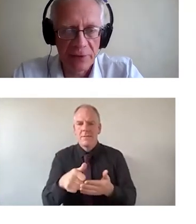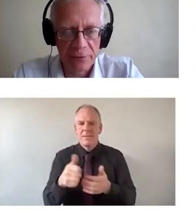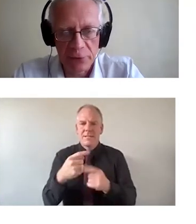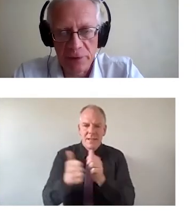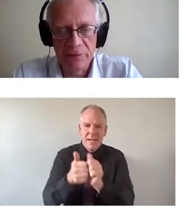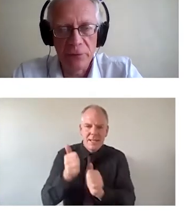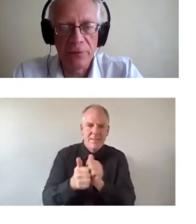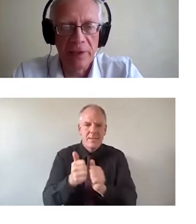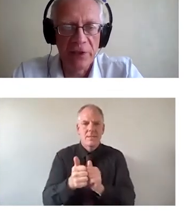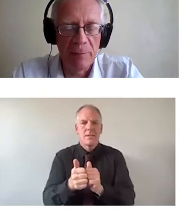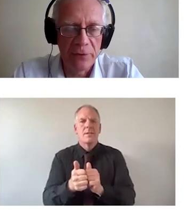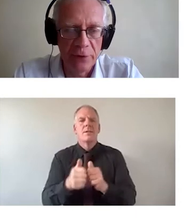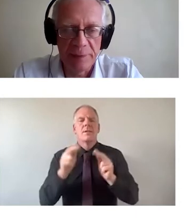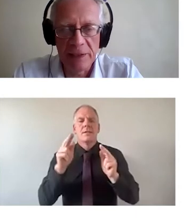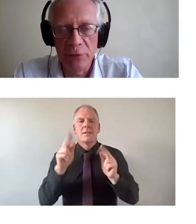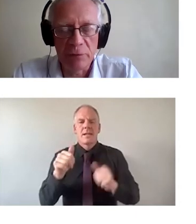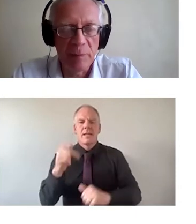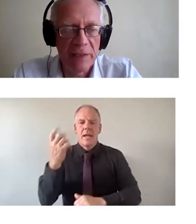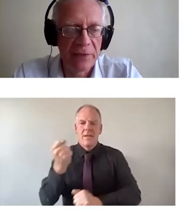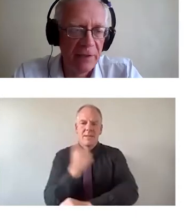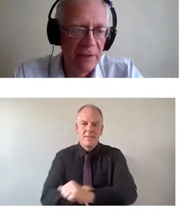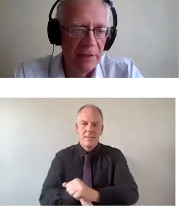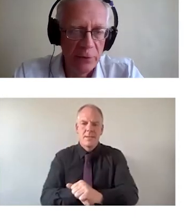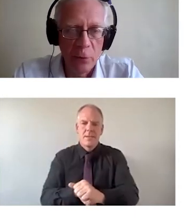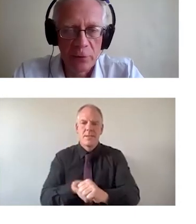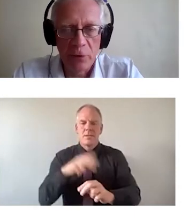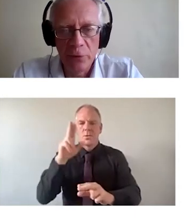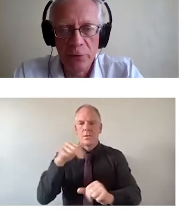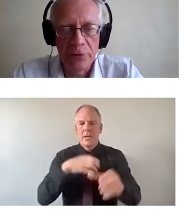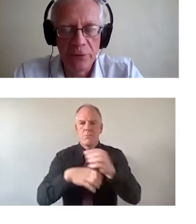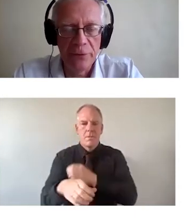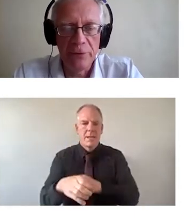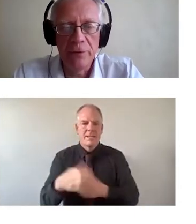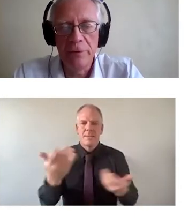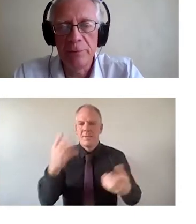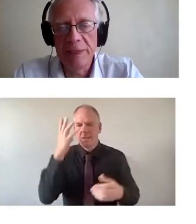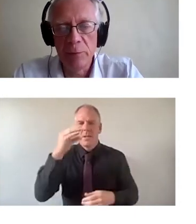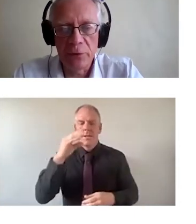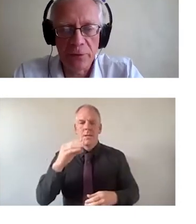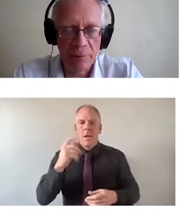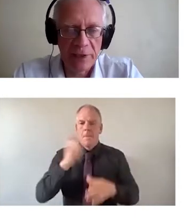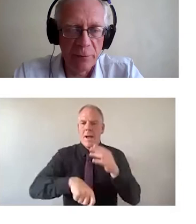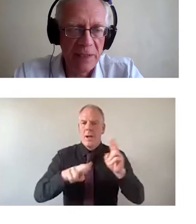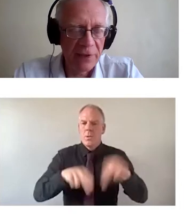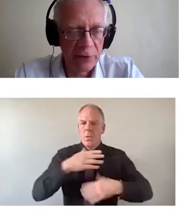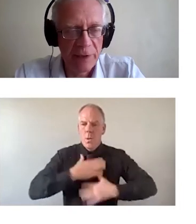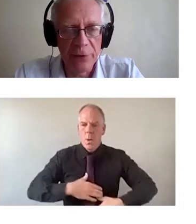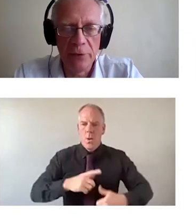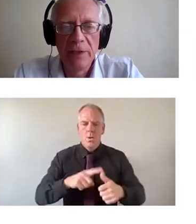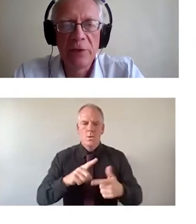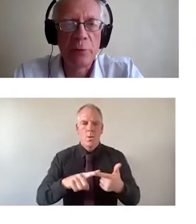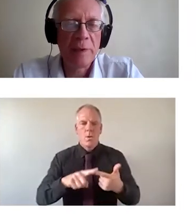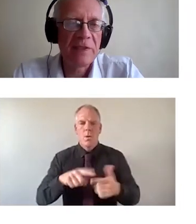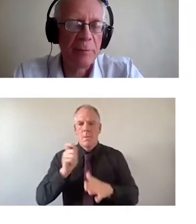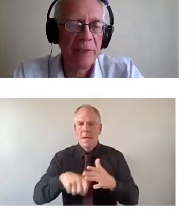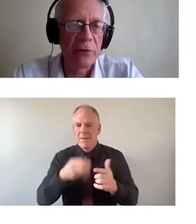people, you know, can't afford to have. So for example, not being able to replace old clothes, or, you know, being able to for some kind of a meal, and as well, you